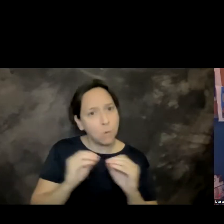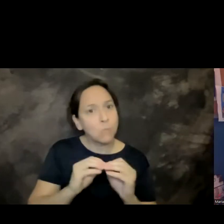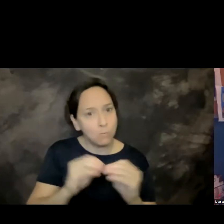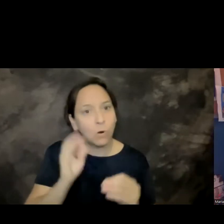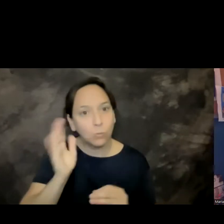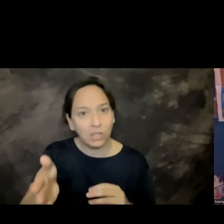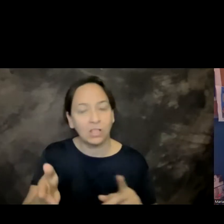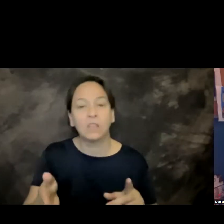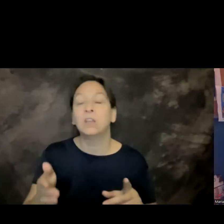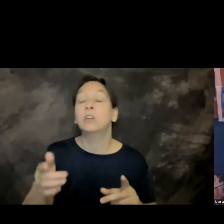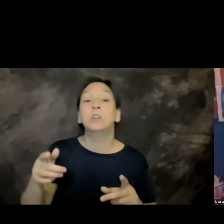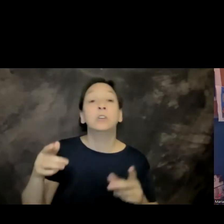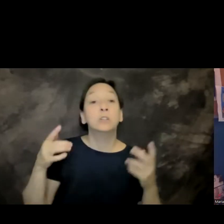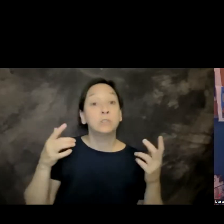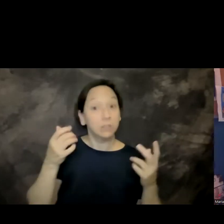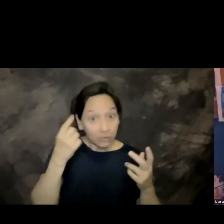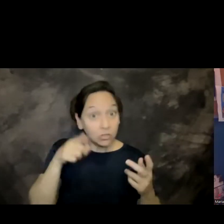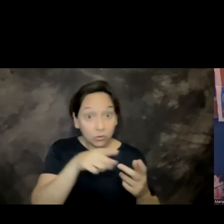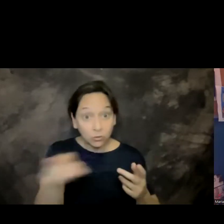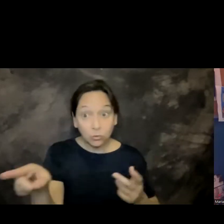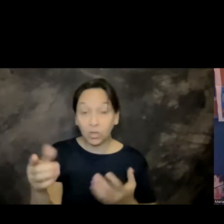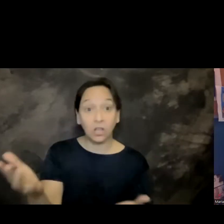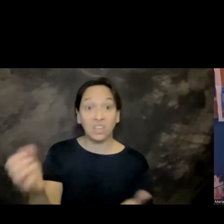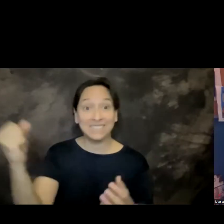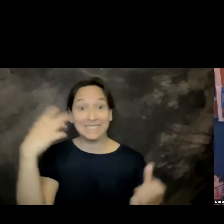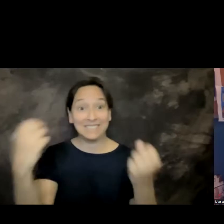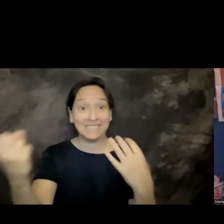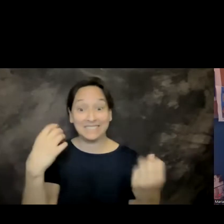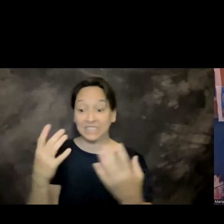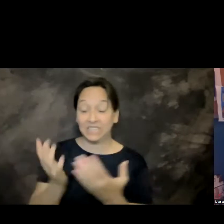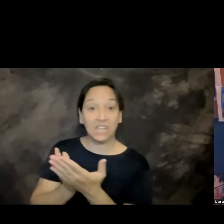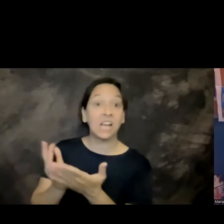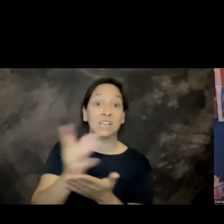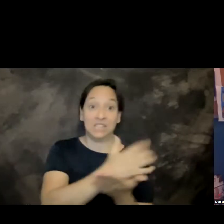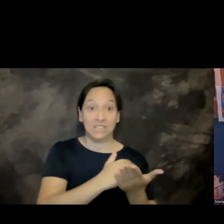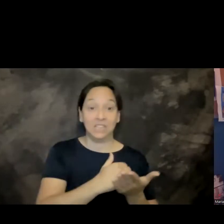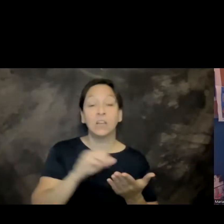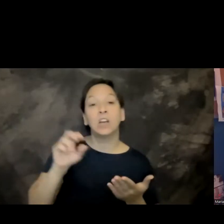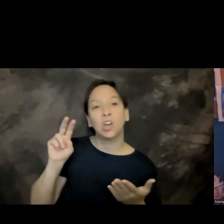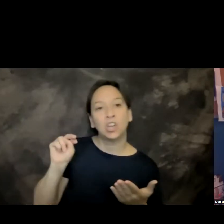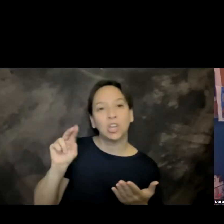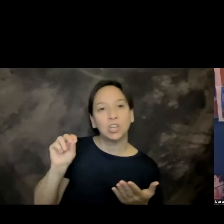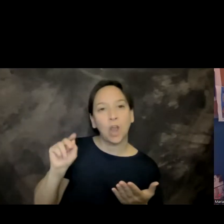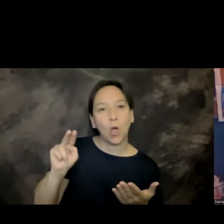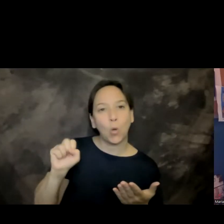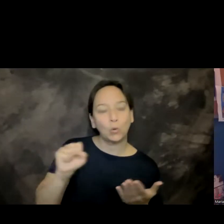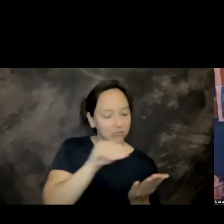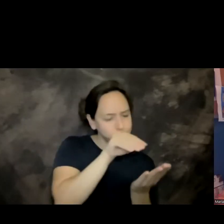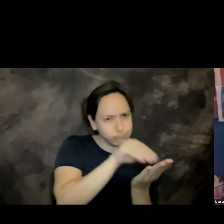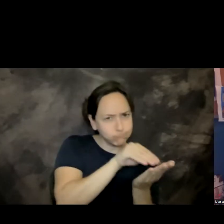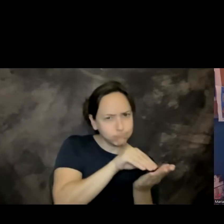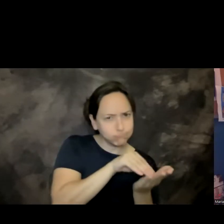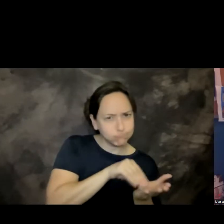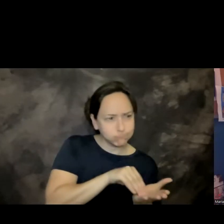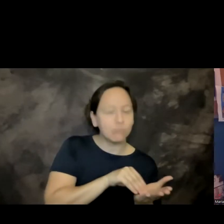questions and recommendations. We are taking note, and we will be following up. As Mayor said, we're taking the feedback and continuing